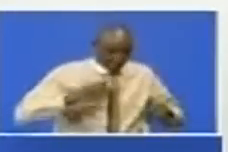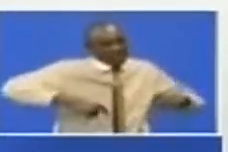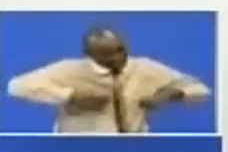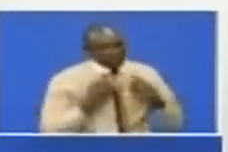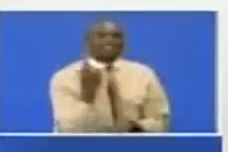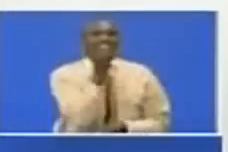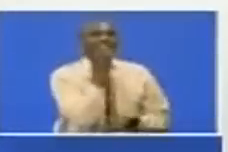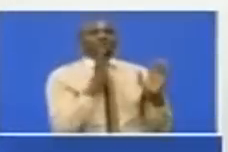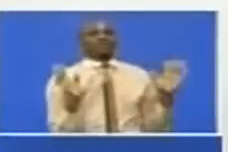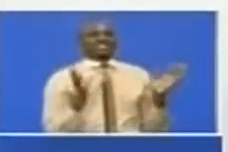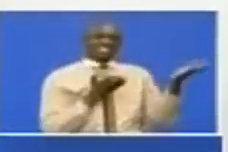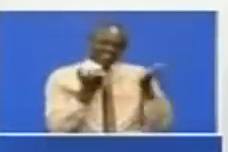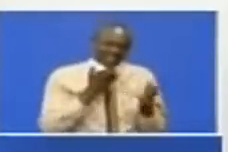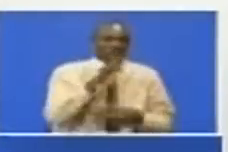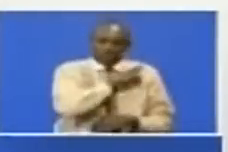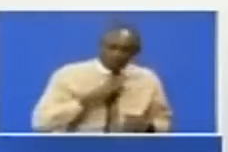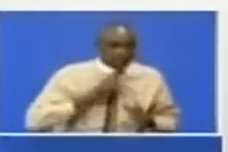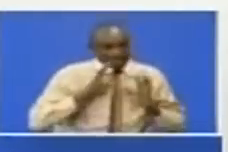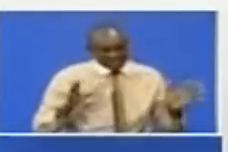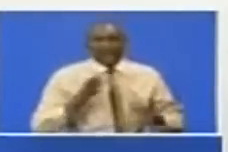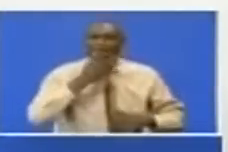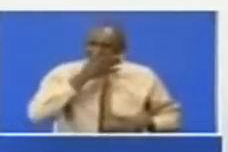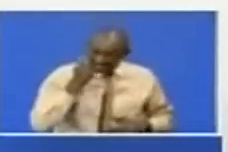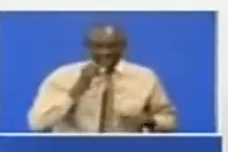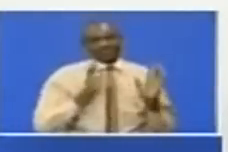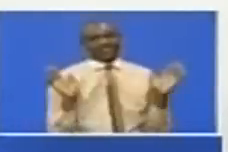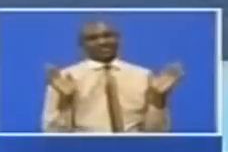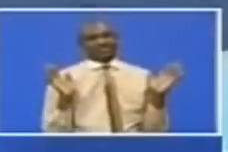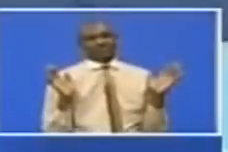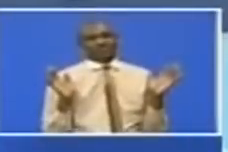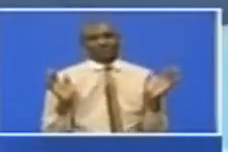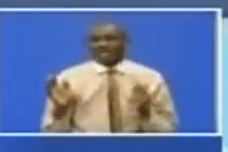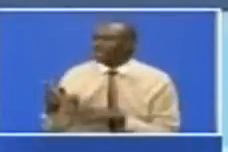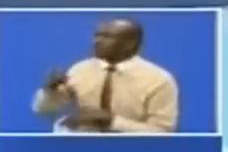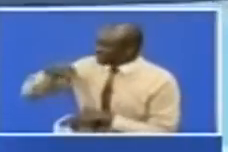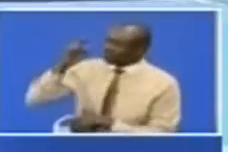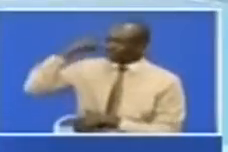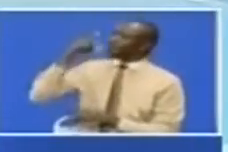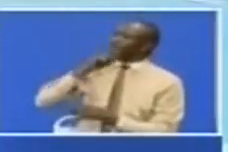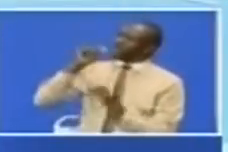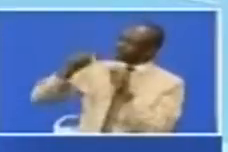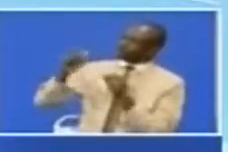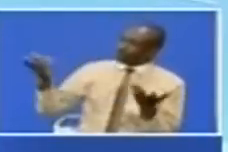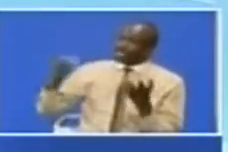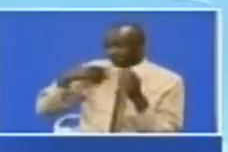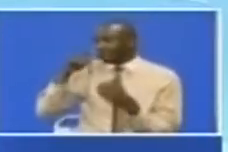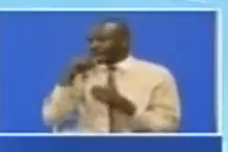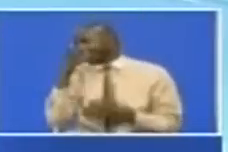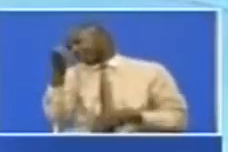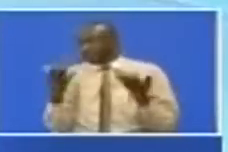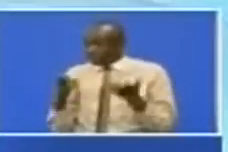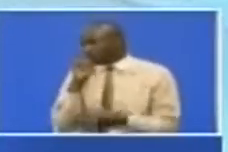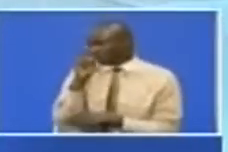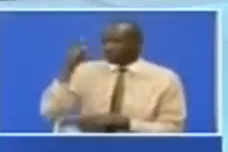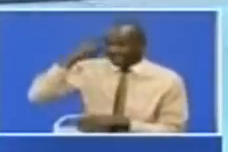on that stage, serving the Lord uh-huh. and having the best of that stage. So who's your ideal man? In case they are watching, you know, mm-hmm. I